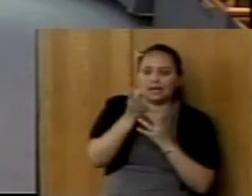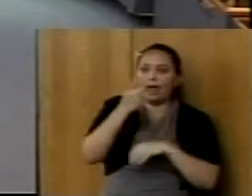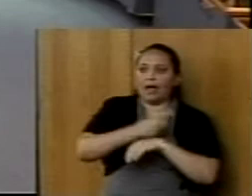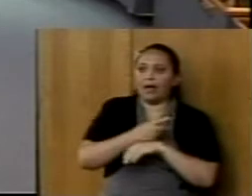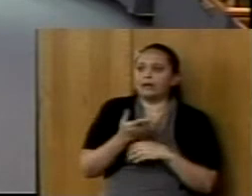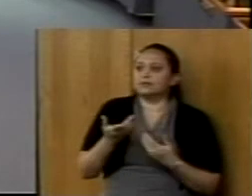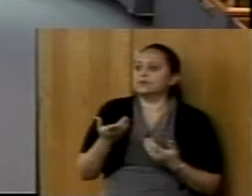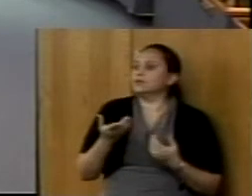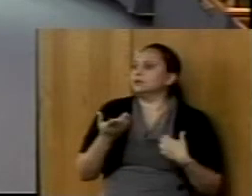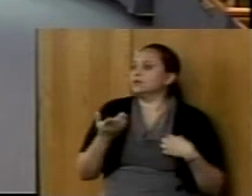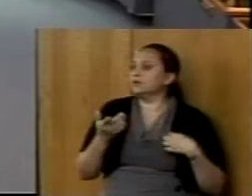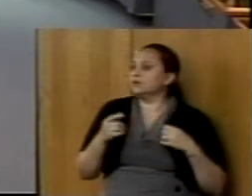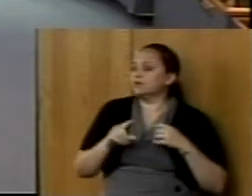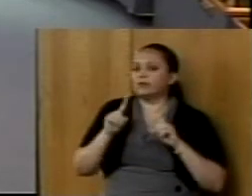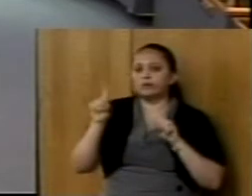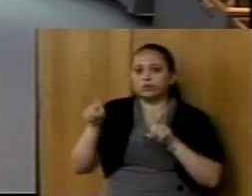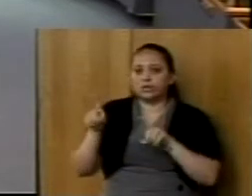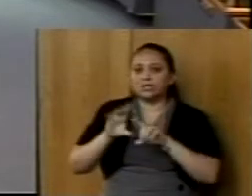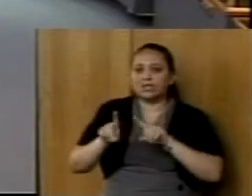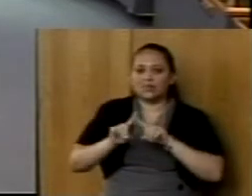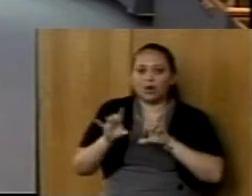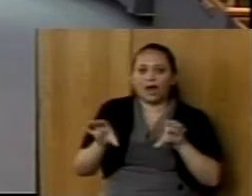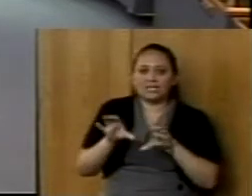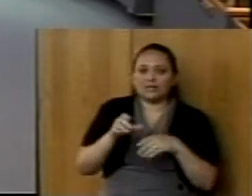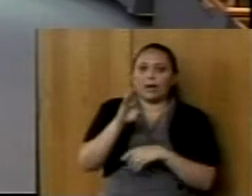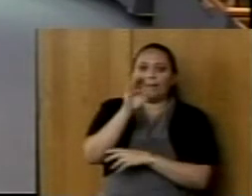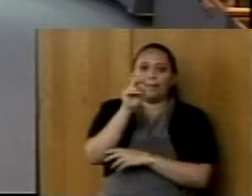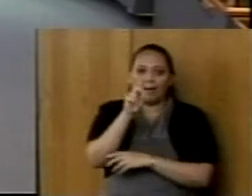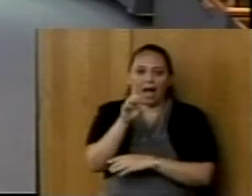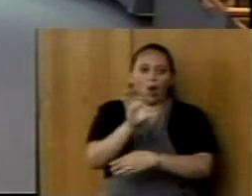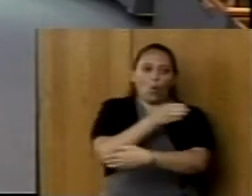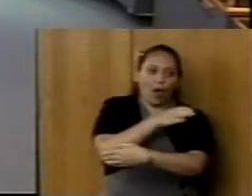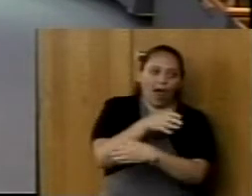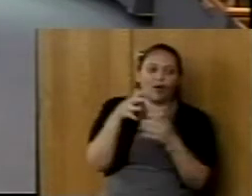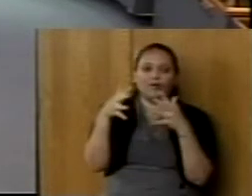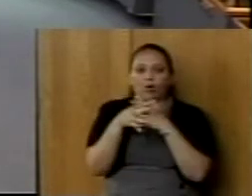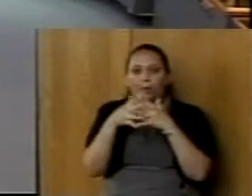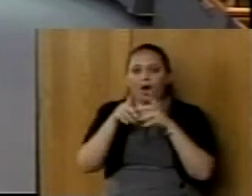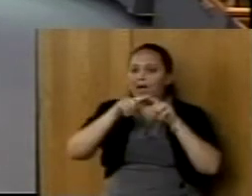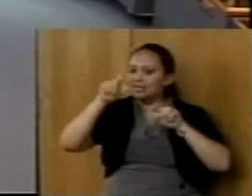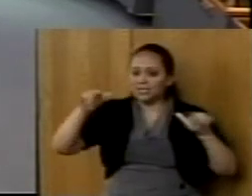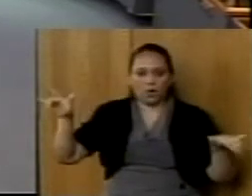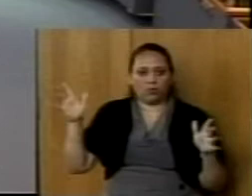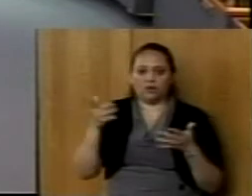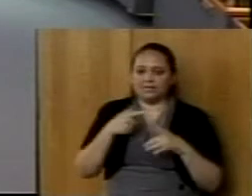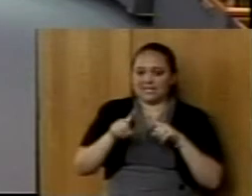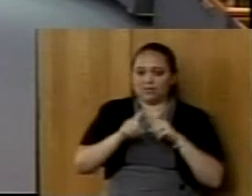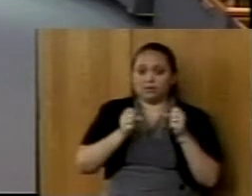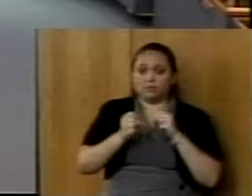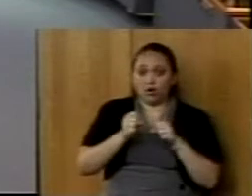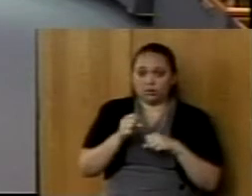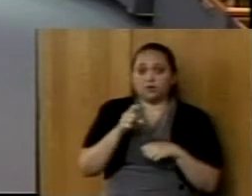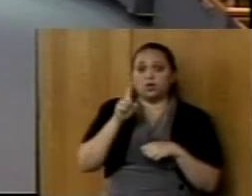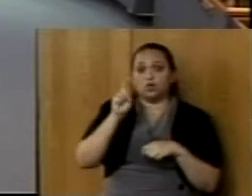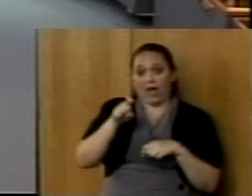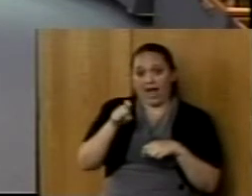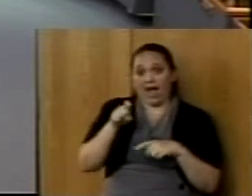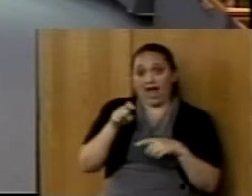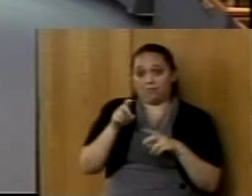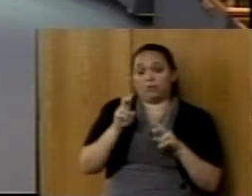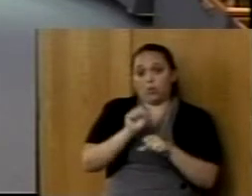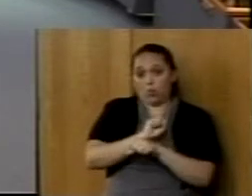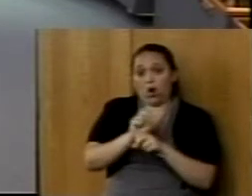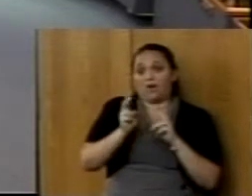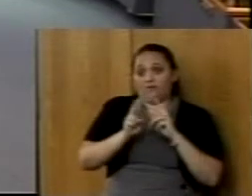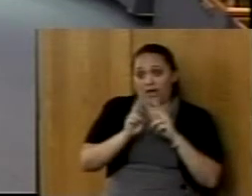to different activities, whether it be band, choir, football, et cetera, all the different sports. So you'd have to work pretty hard to only make the 32-hour